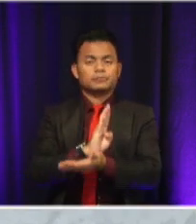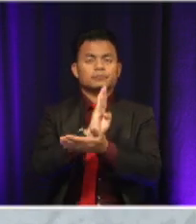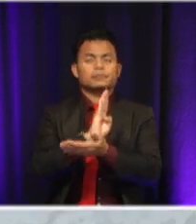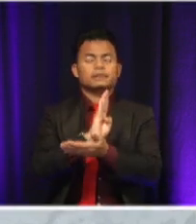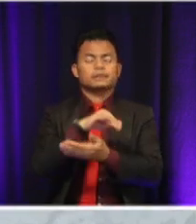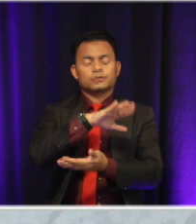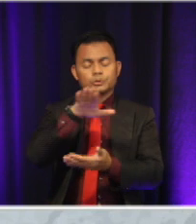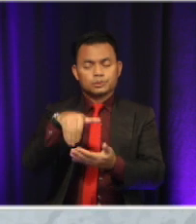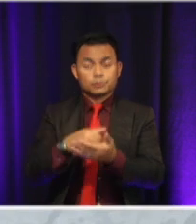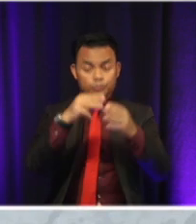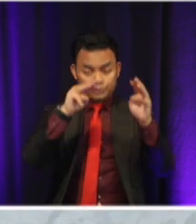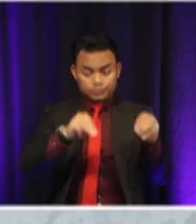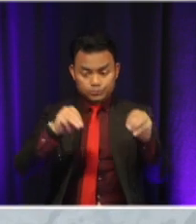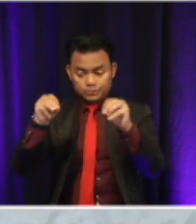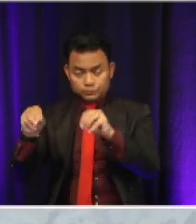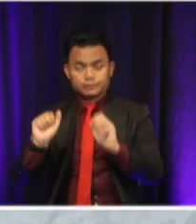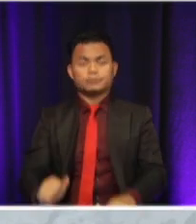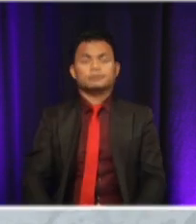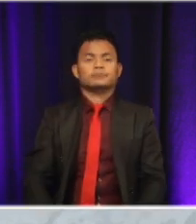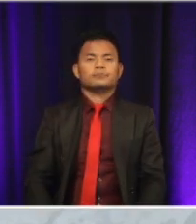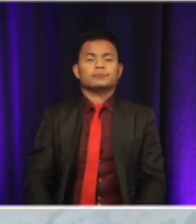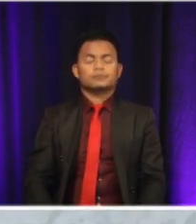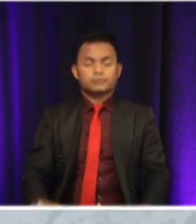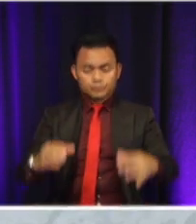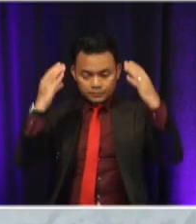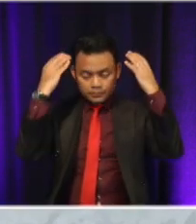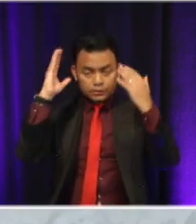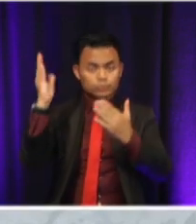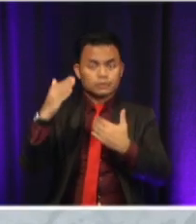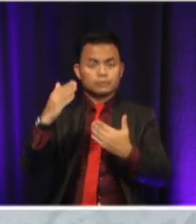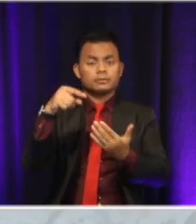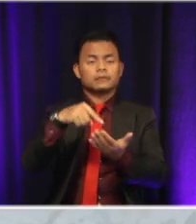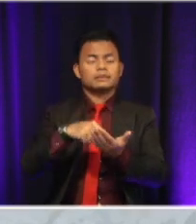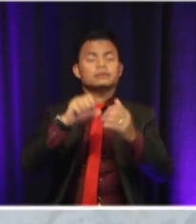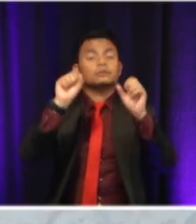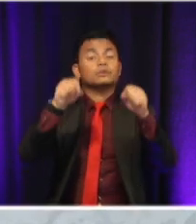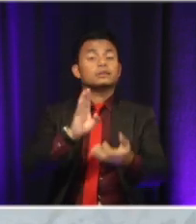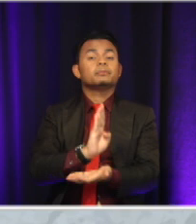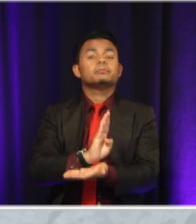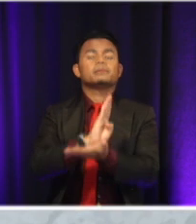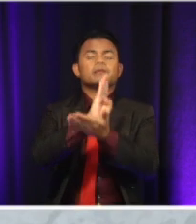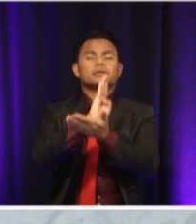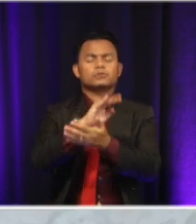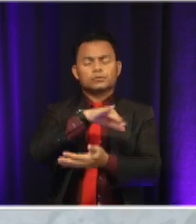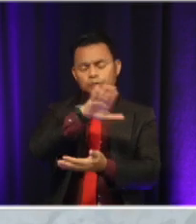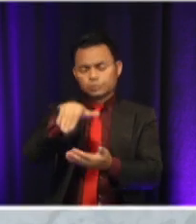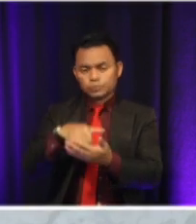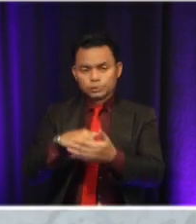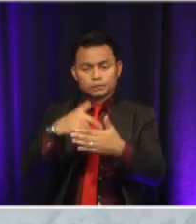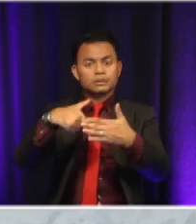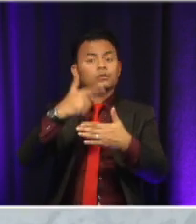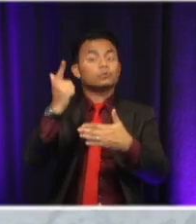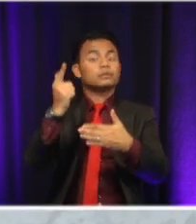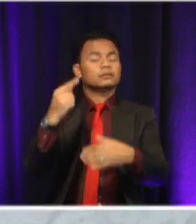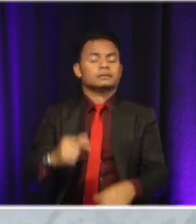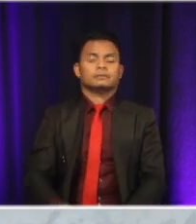candidates. So I'm hoping this is something that will help everyone out there. We know that the 2